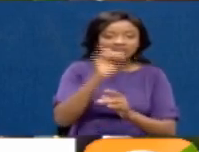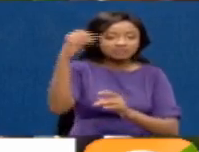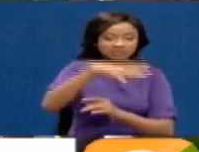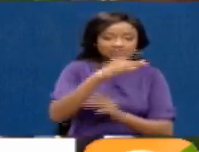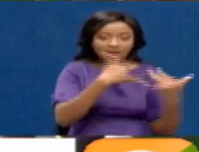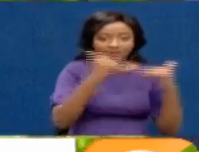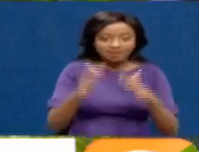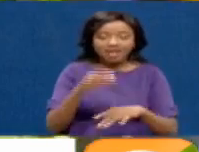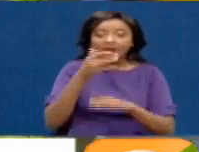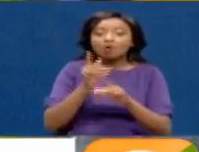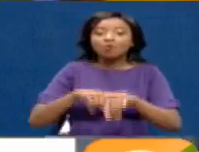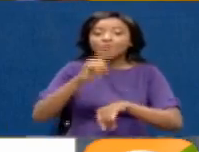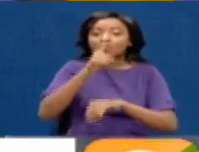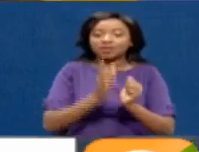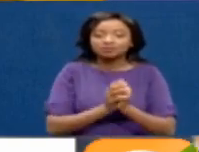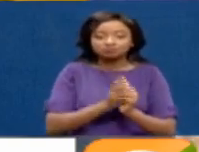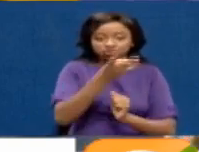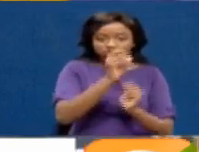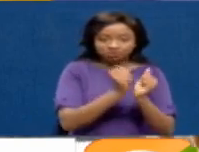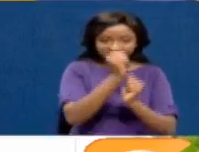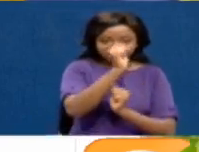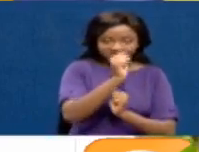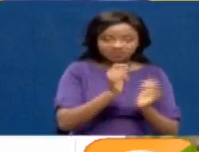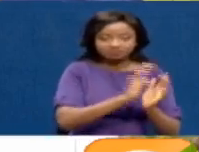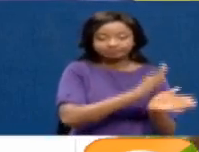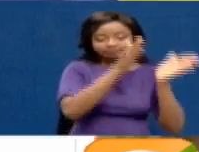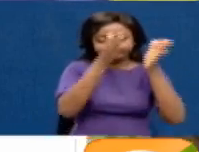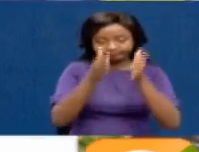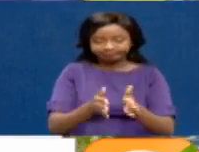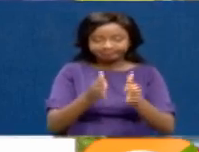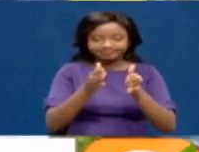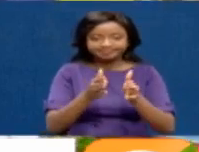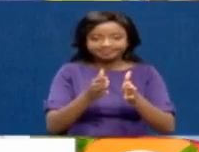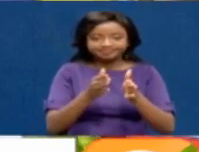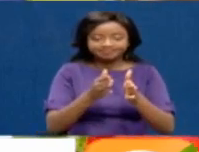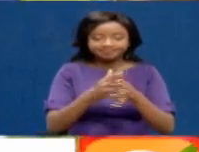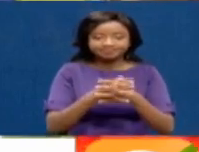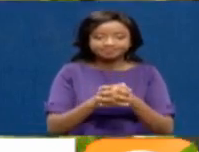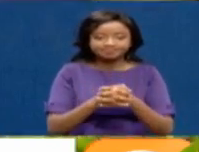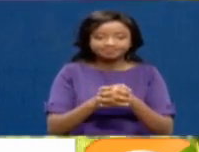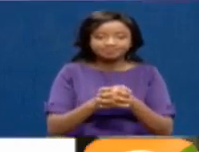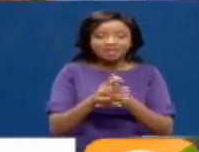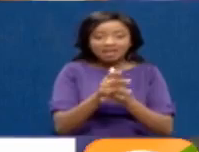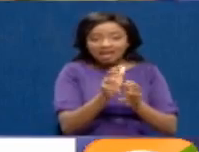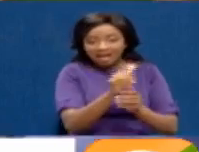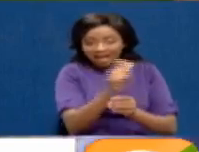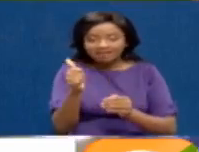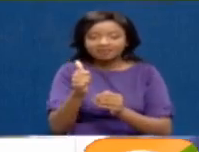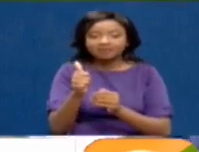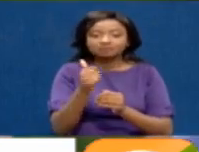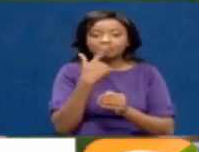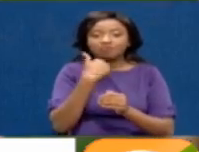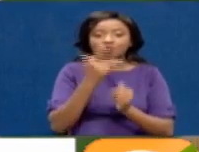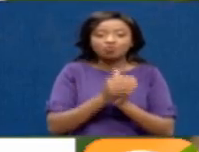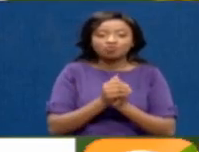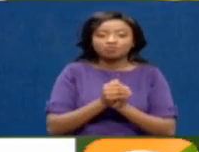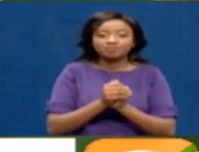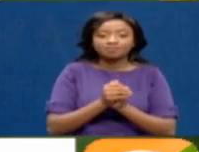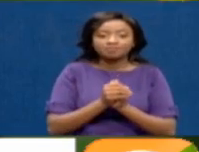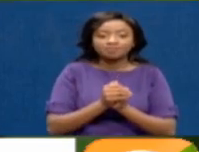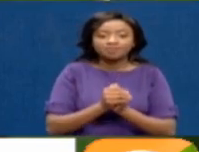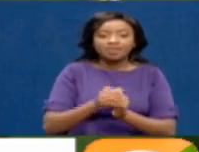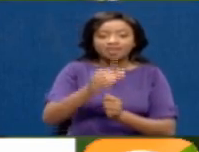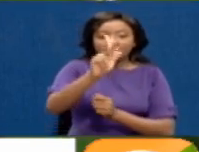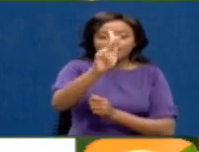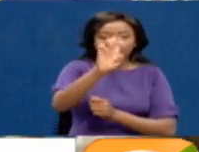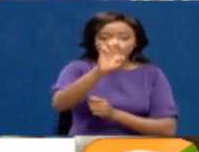a hat-trick in a league match and became only the third from the club to win the monthly award. Others before him are the current Gor Mahia captain Kenneth